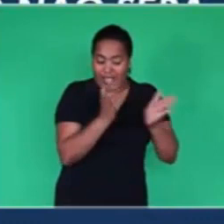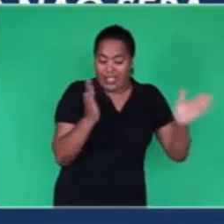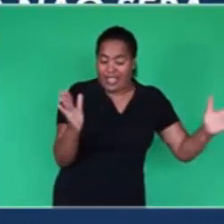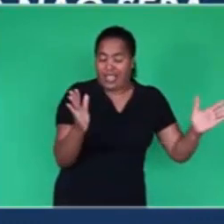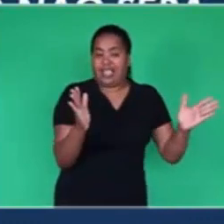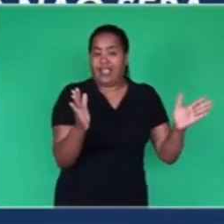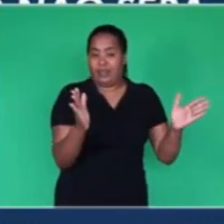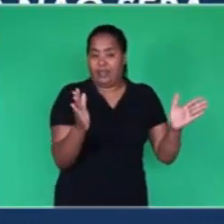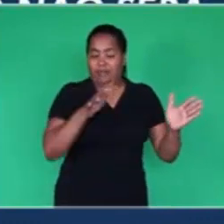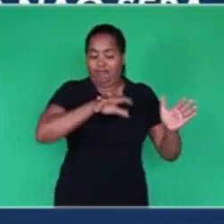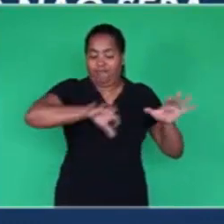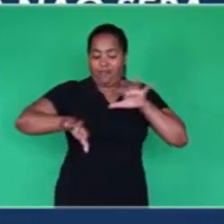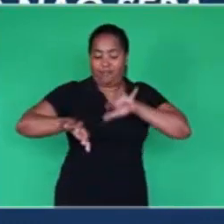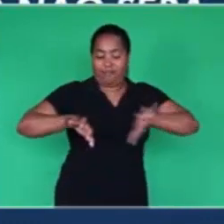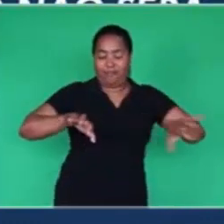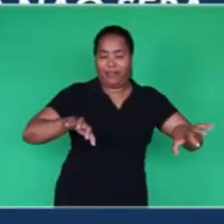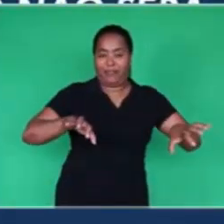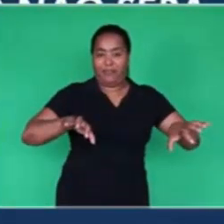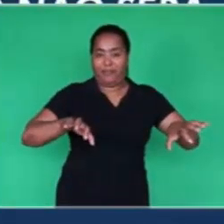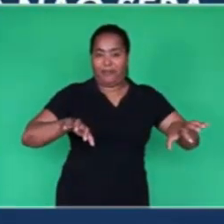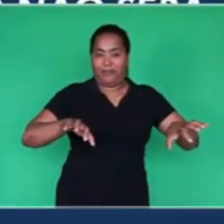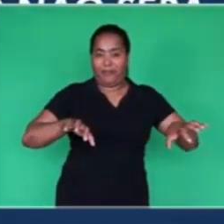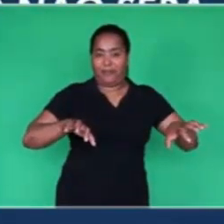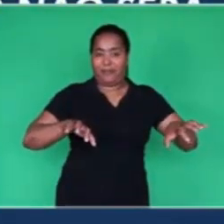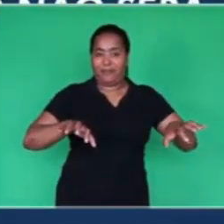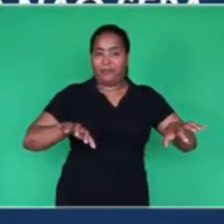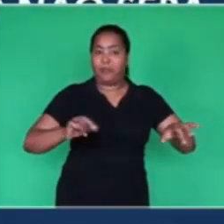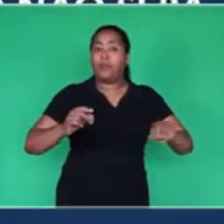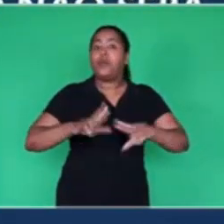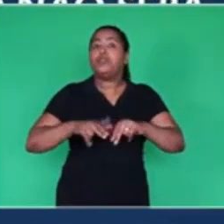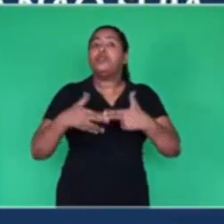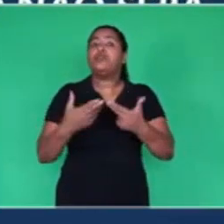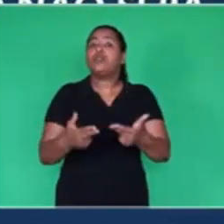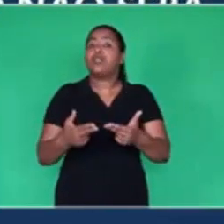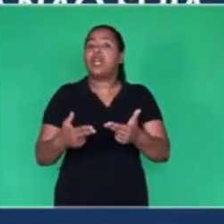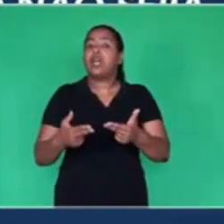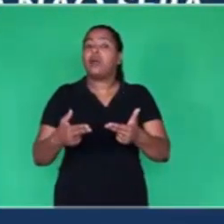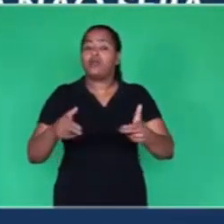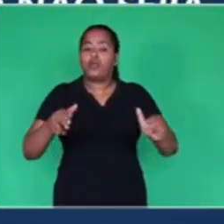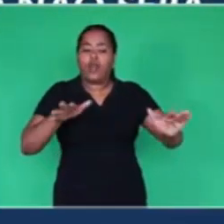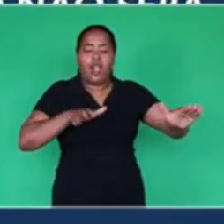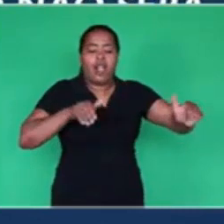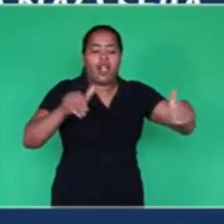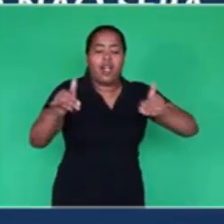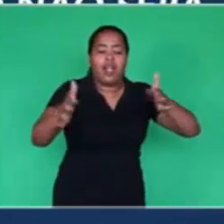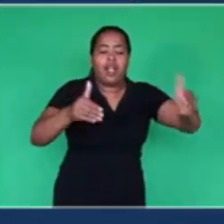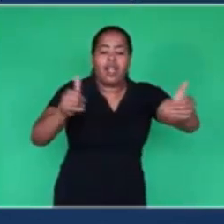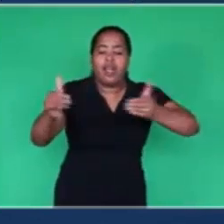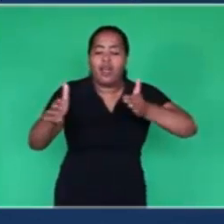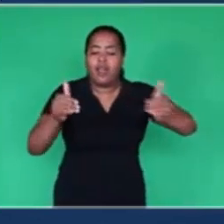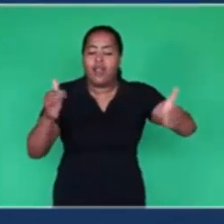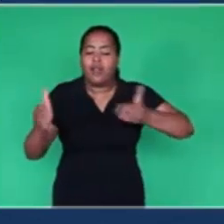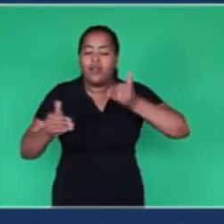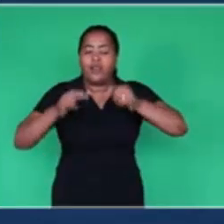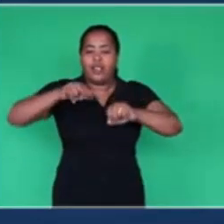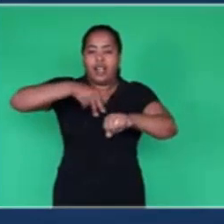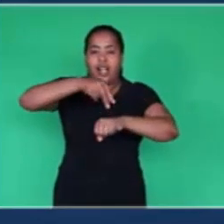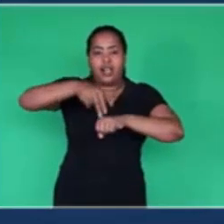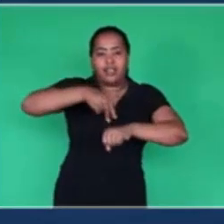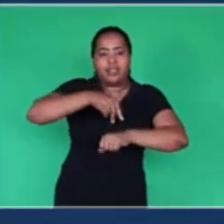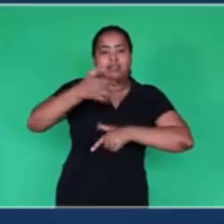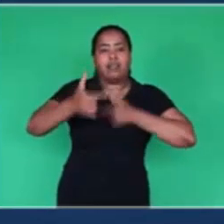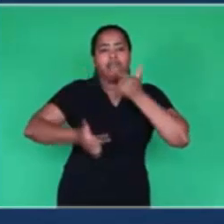battle. Verse 2, "For I will gather all nations to battle against Jerusalem. The city shall be